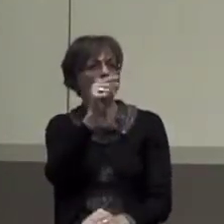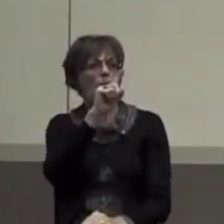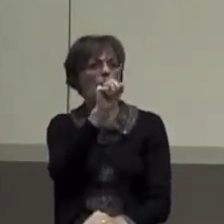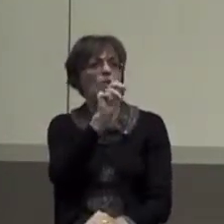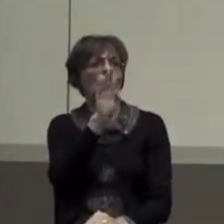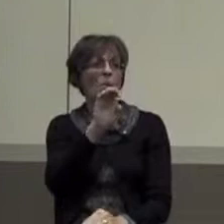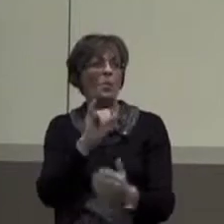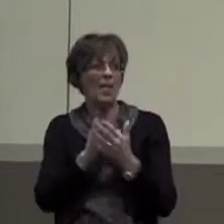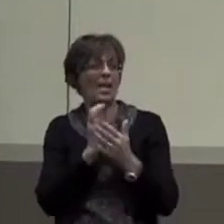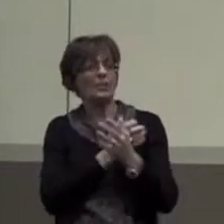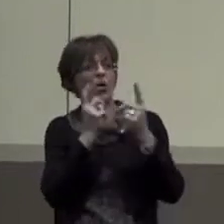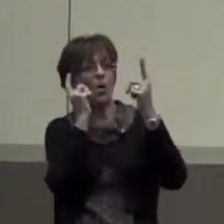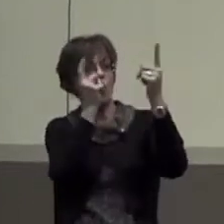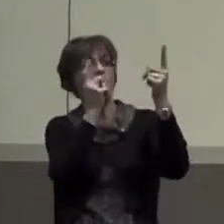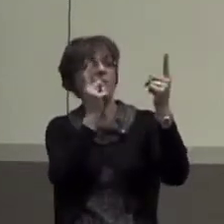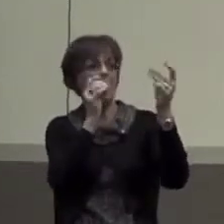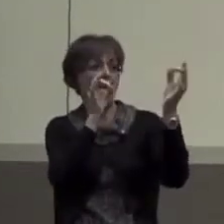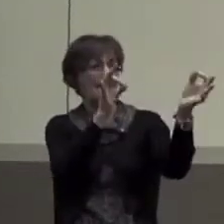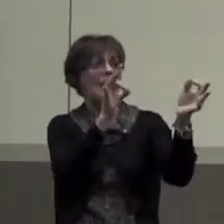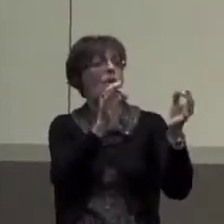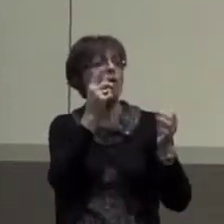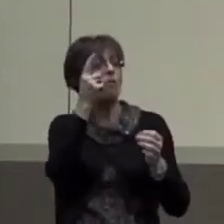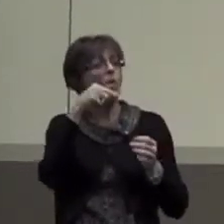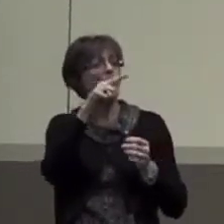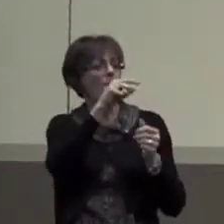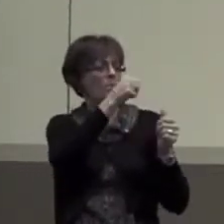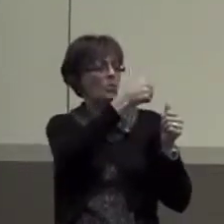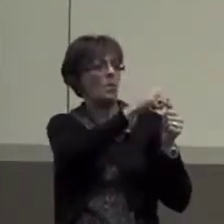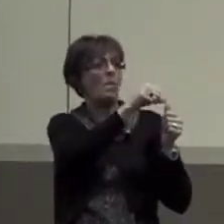our students to remain in the green zone.